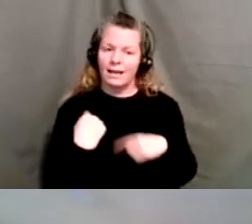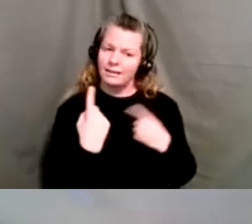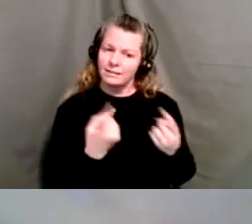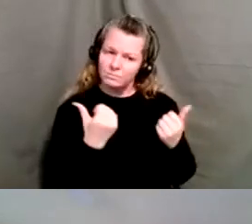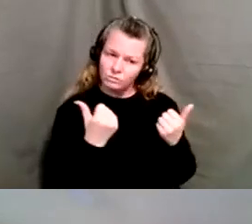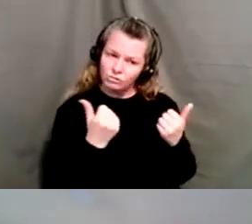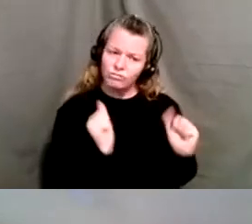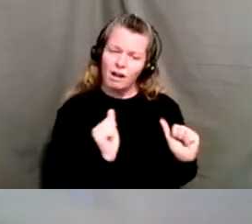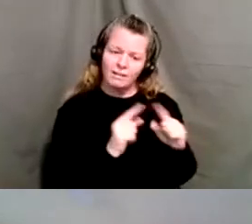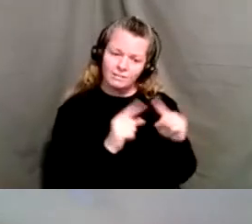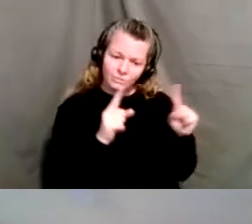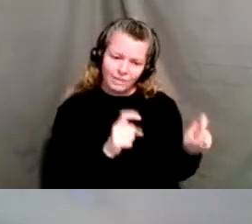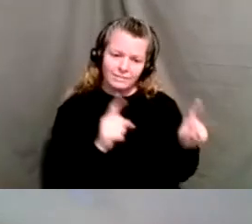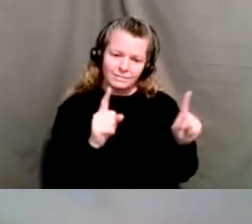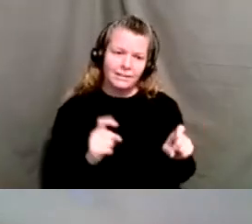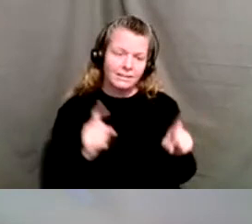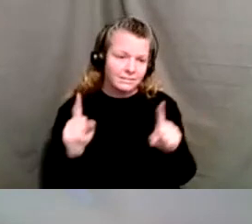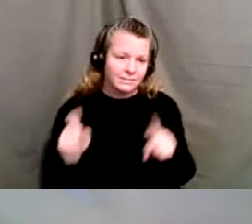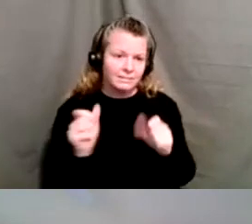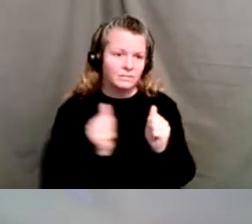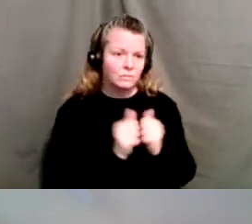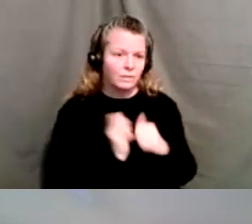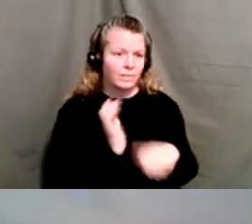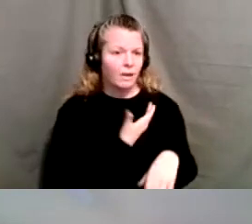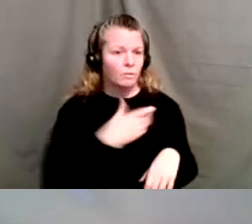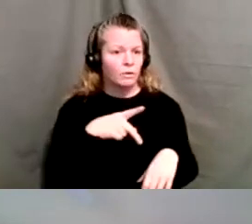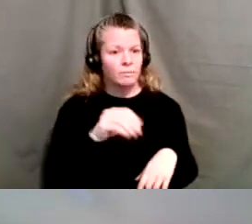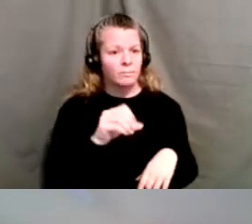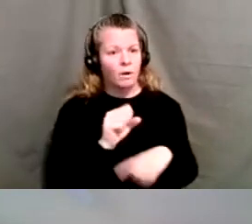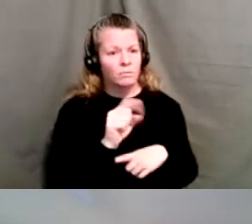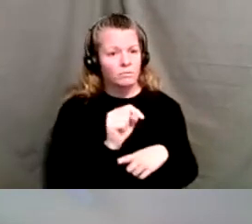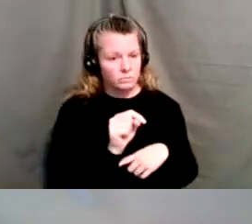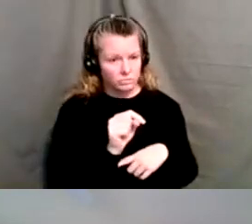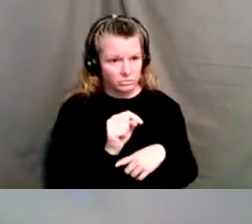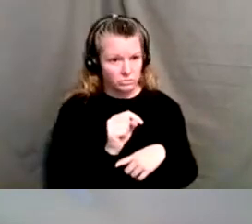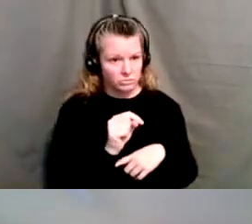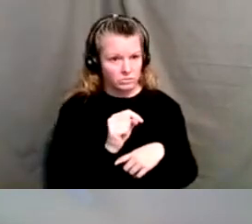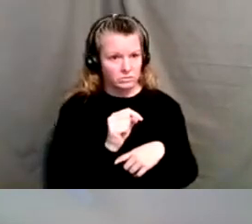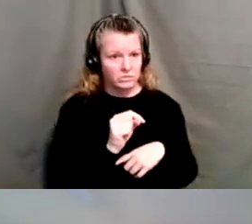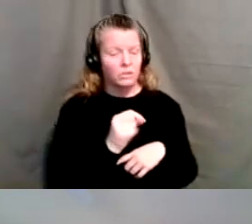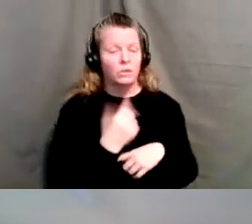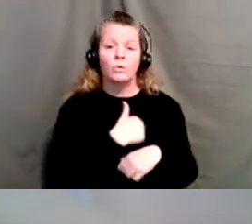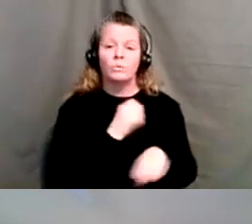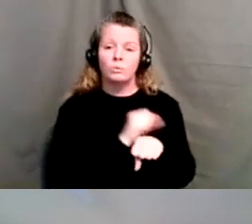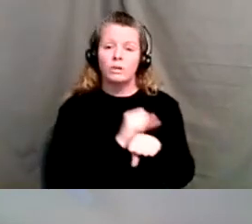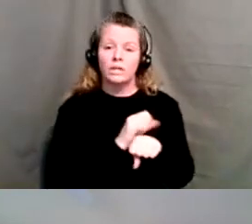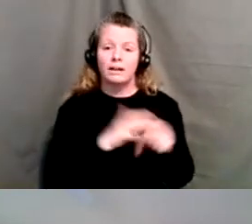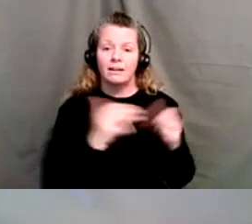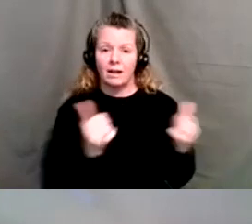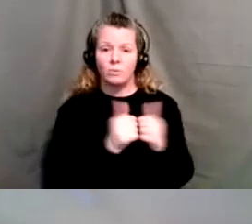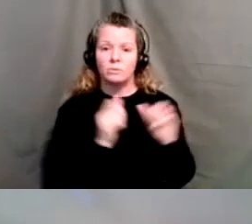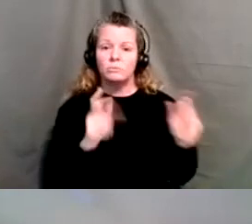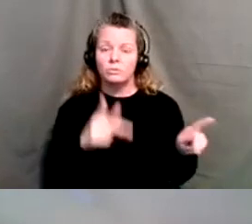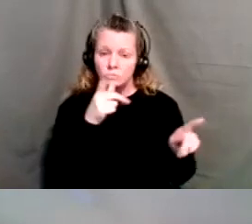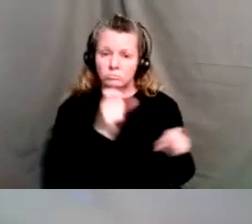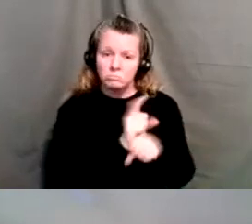to test this with our posts, and we're working on it now with someone who does use a screen reader to see